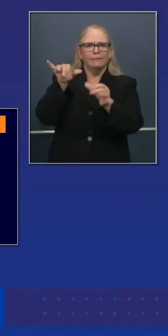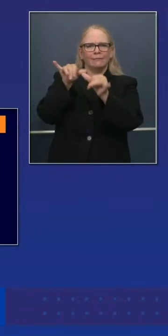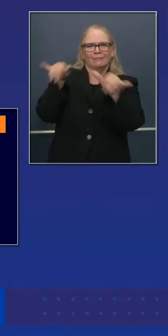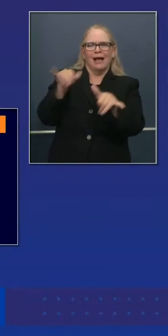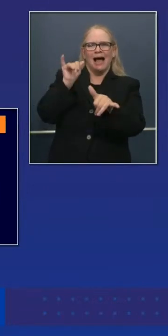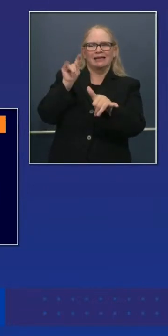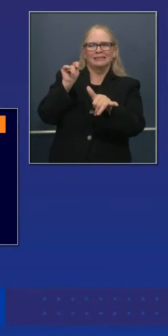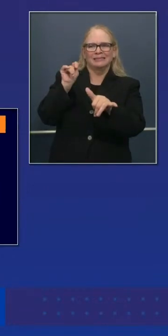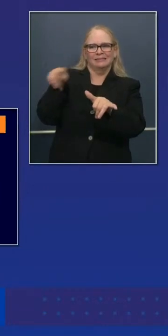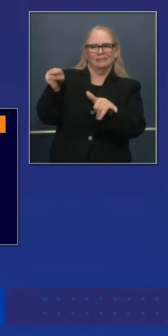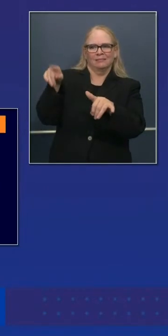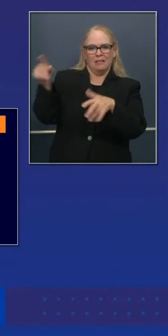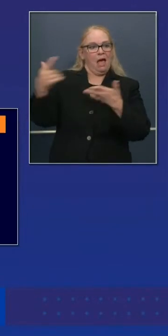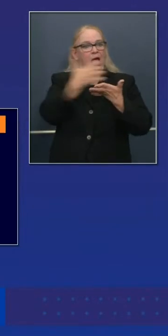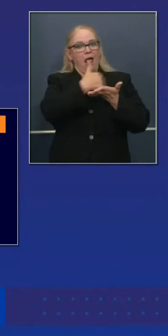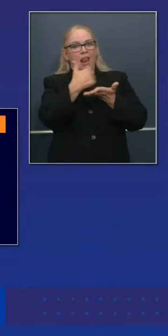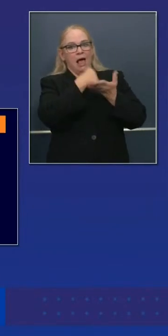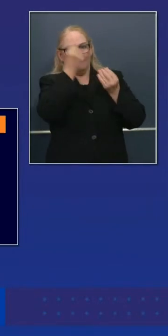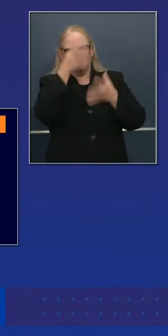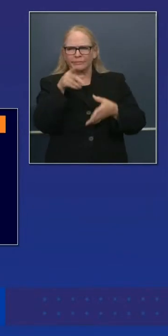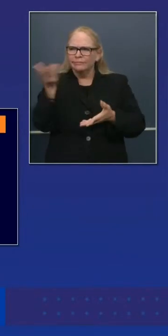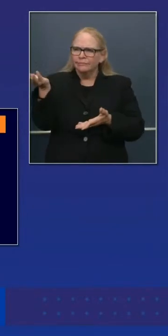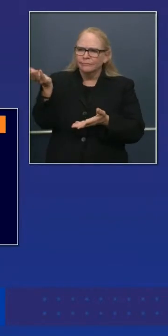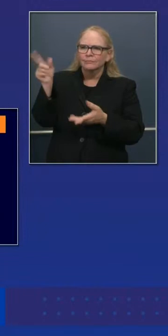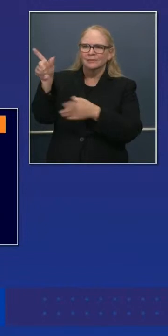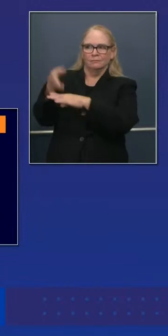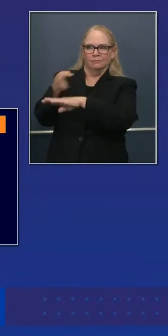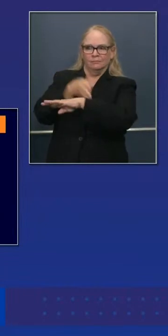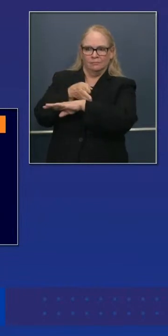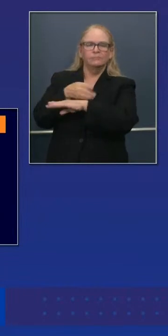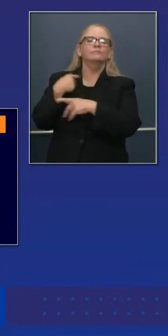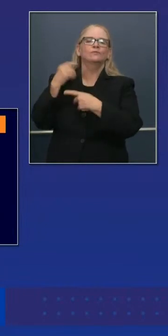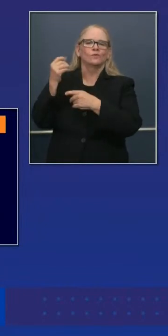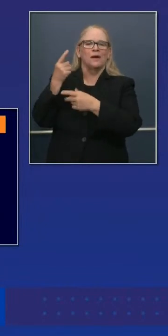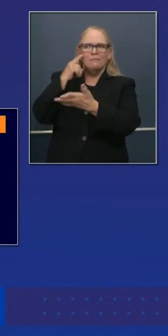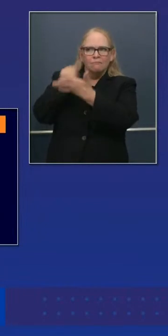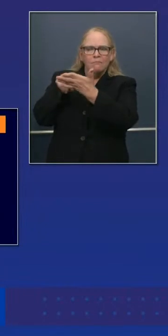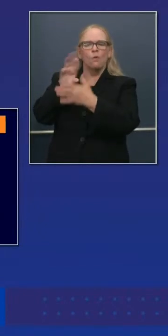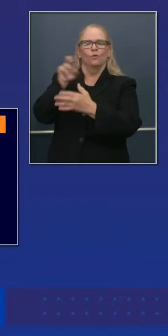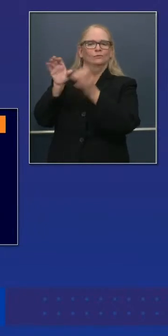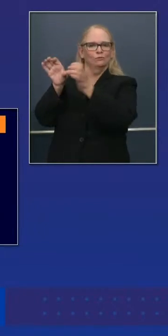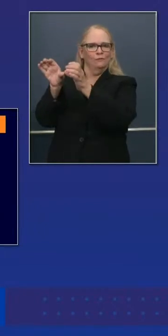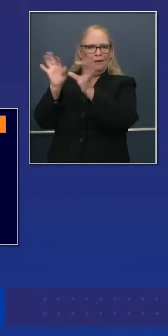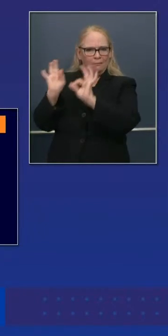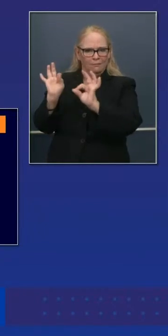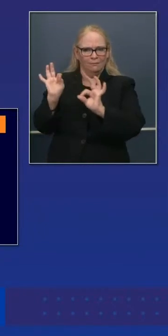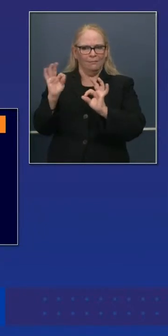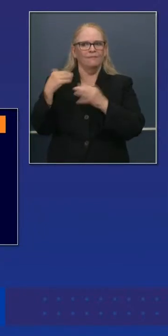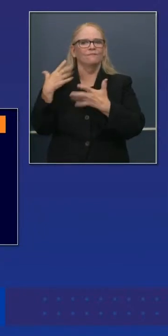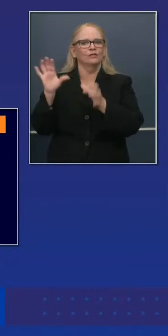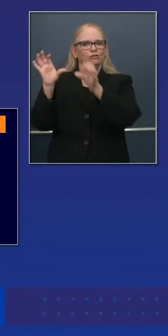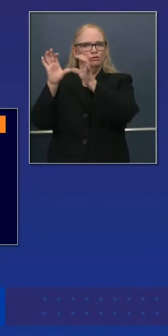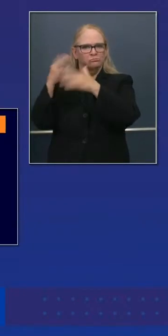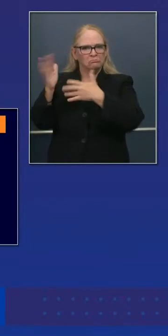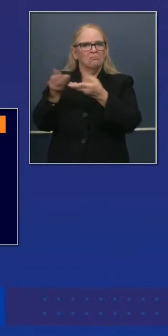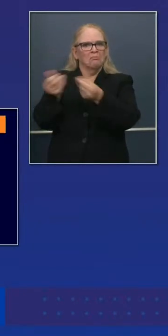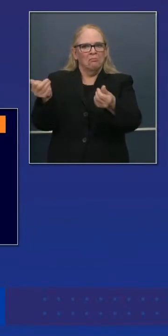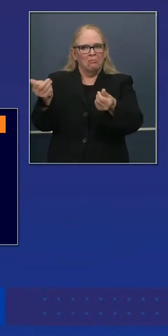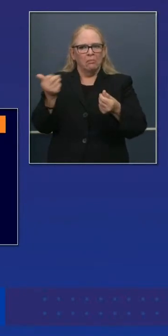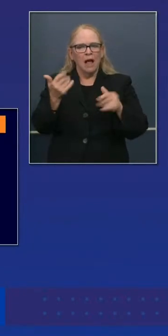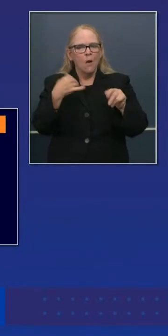things taken care of, we then moved on to making sure we're shoring up our systems adequately and